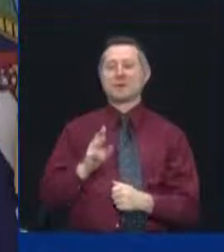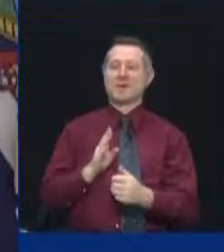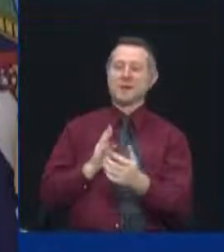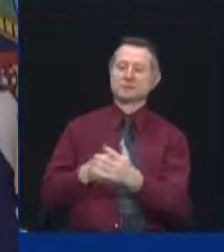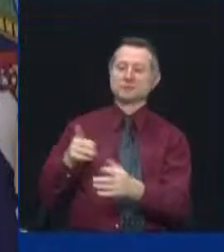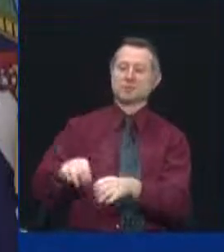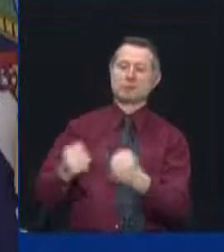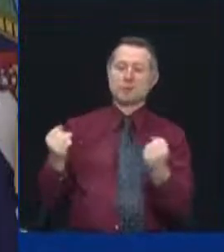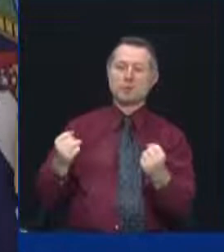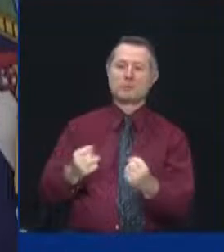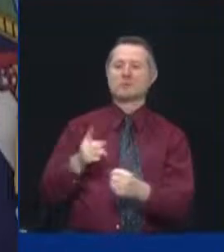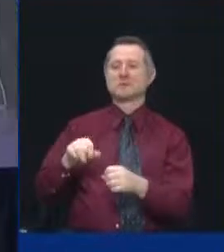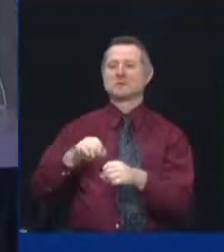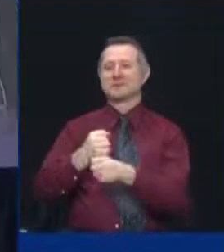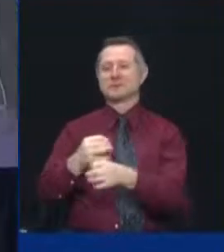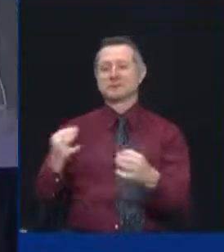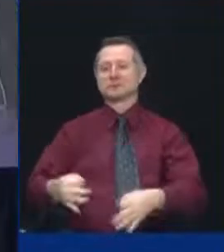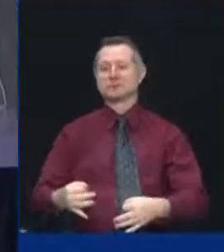of America.